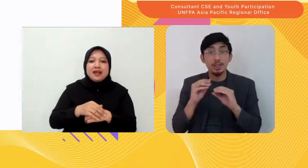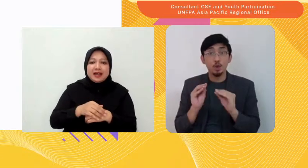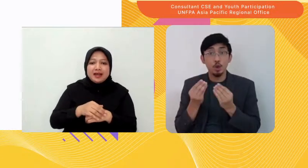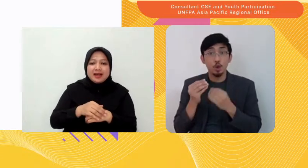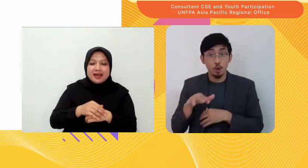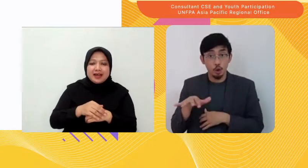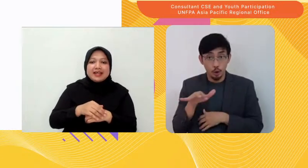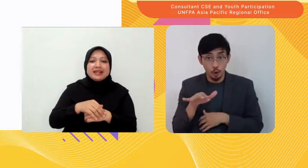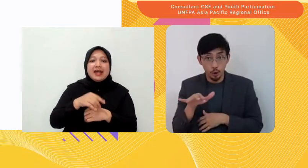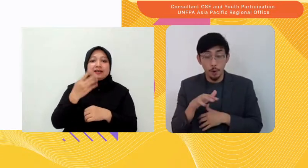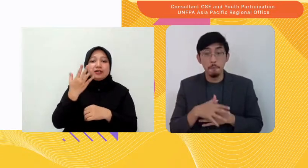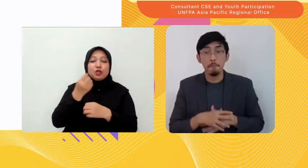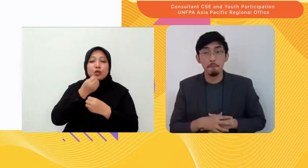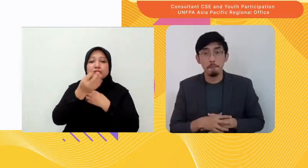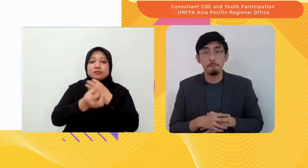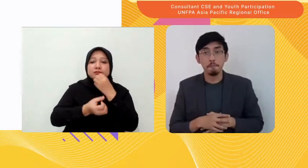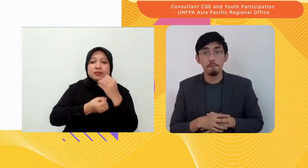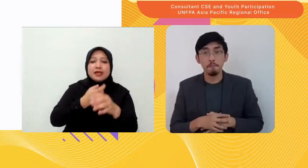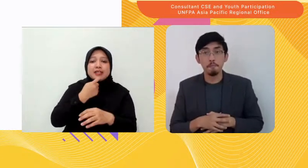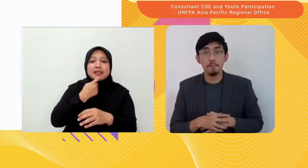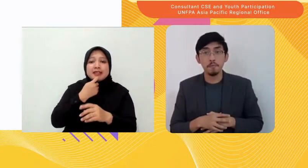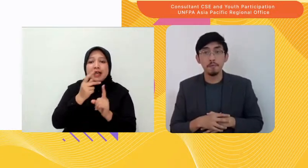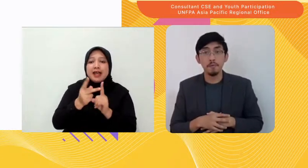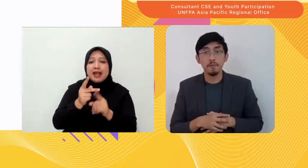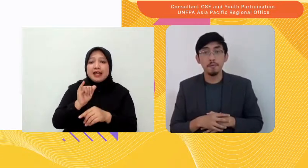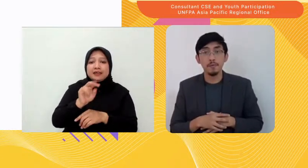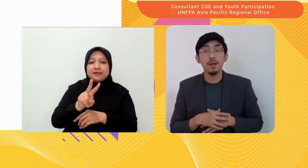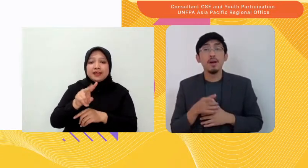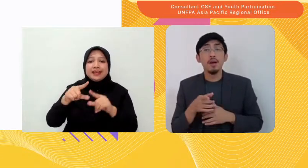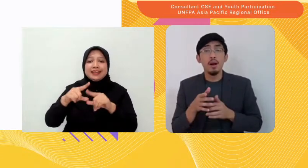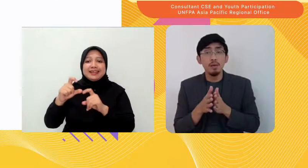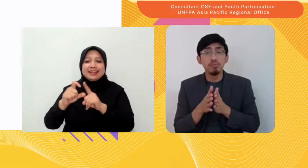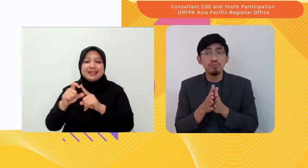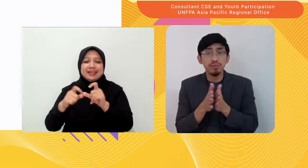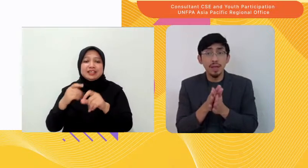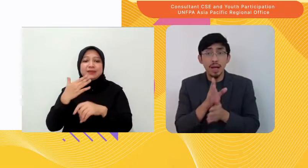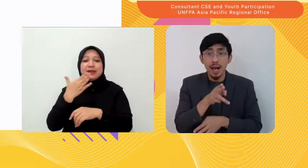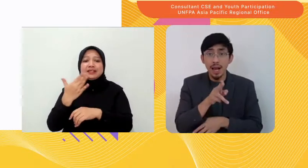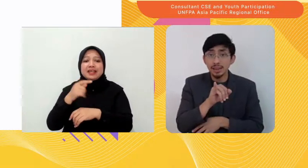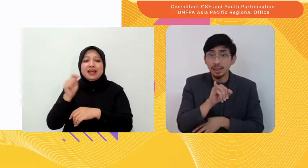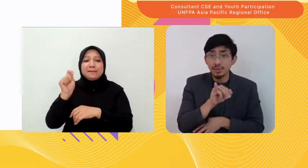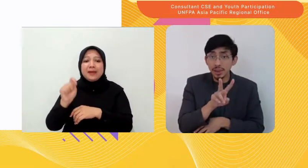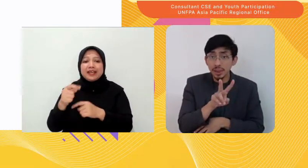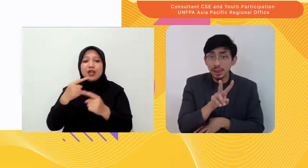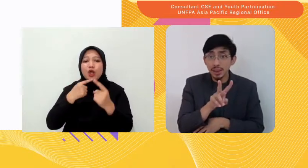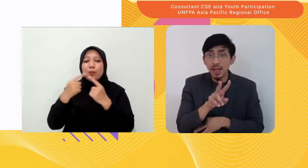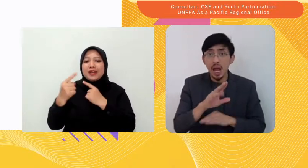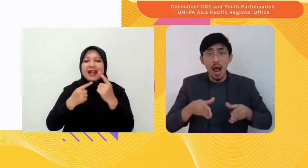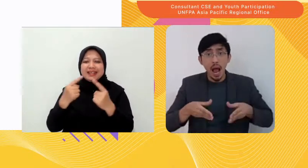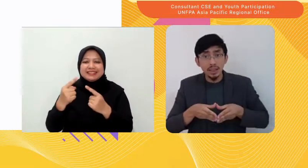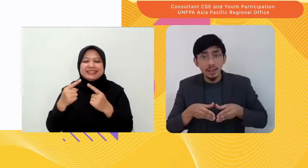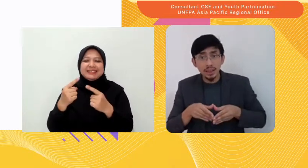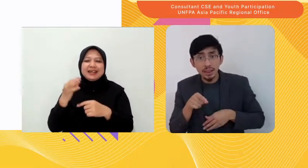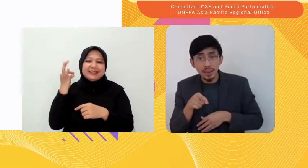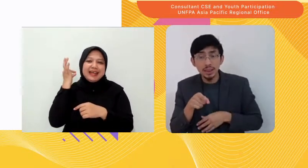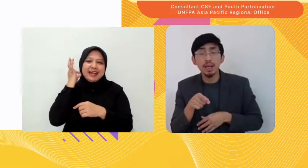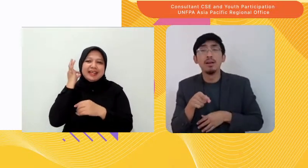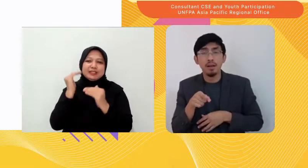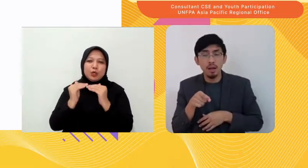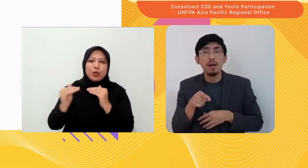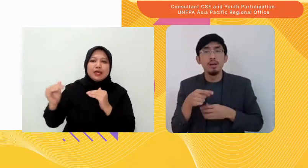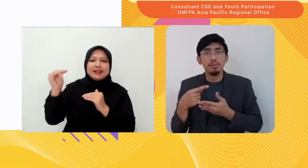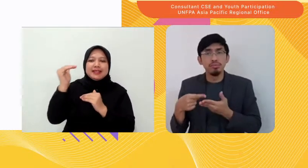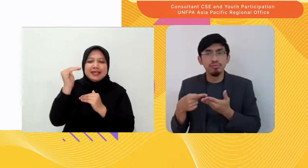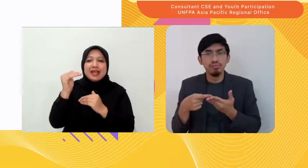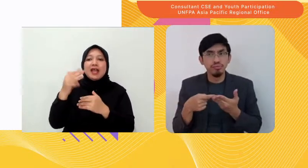AIDS, is they mainly use the risk communication. They mainly use the scare tactics for people to